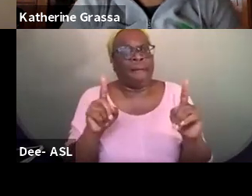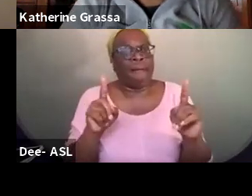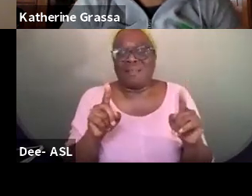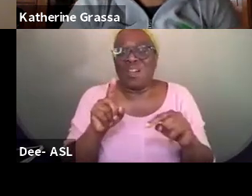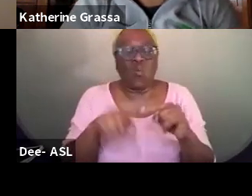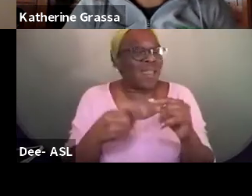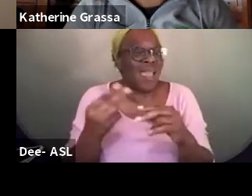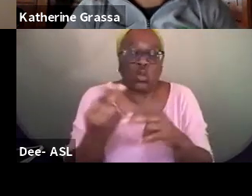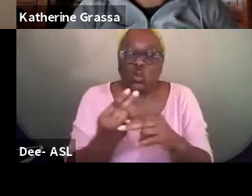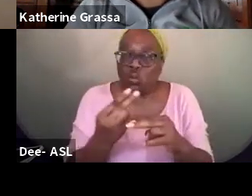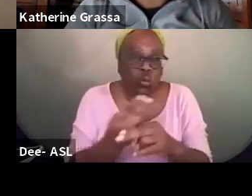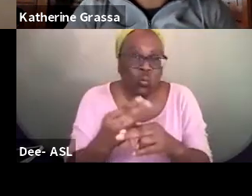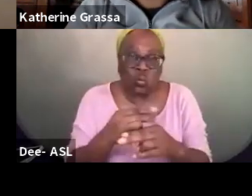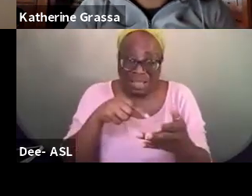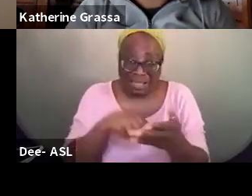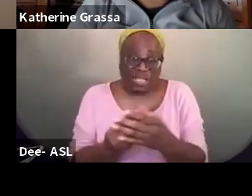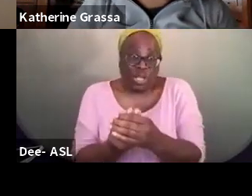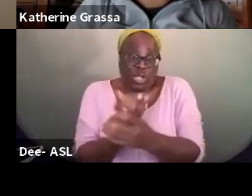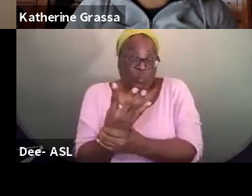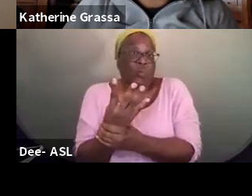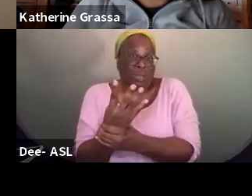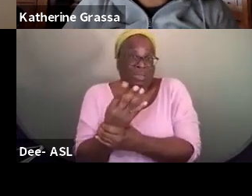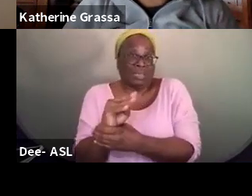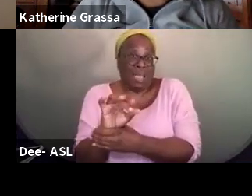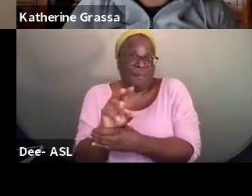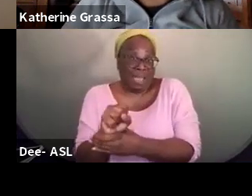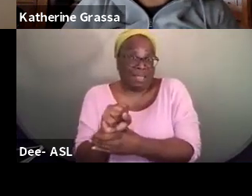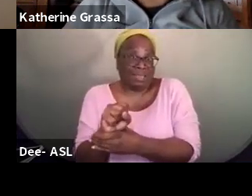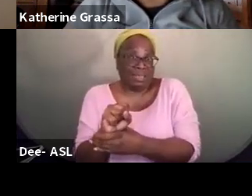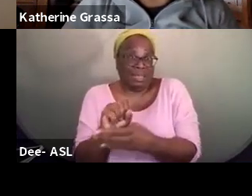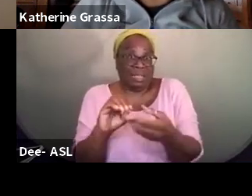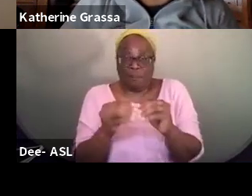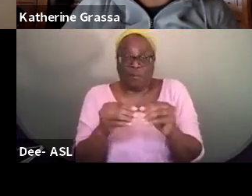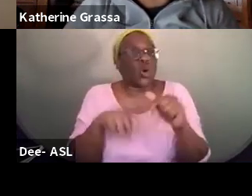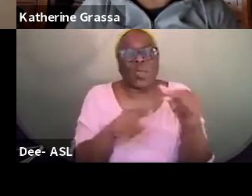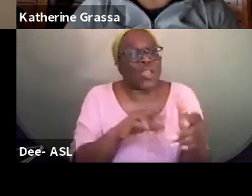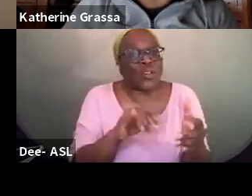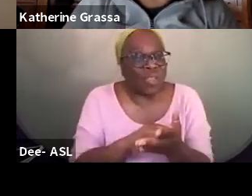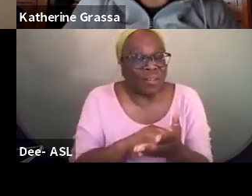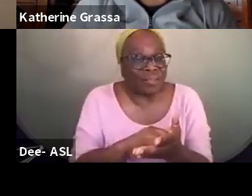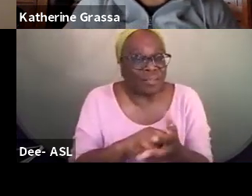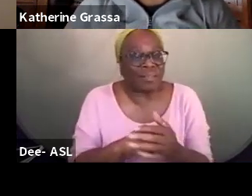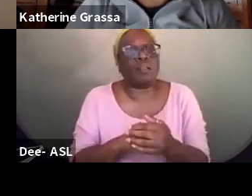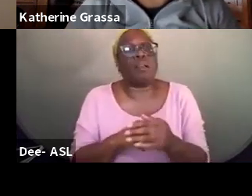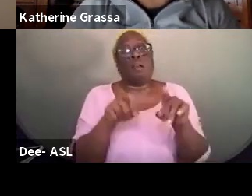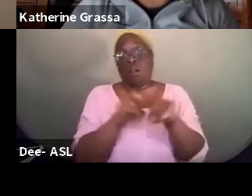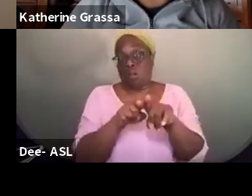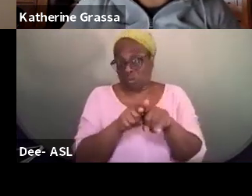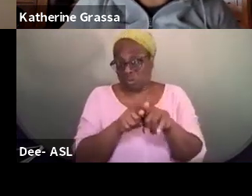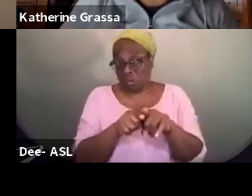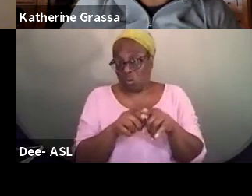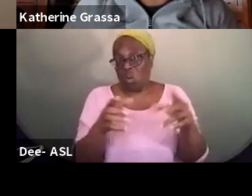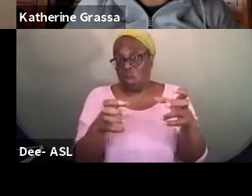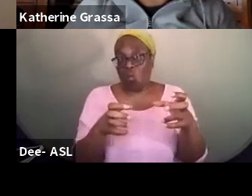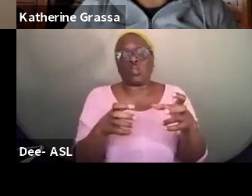this spring's MCAS scores. So just to name that for people. I also just want to name the concerning nature